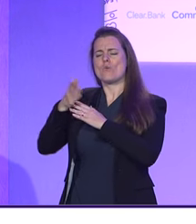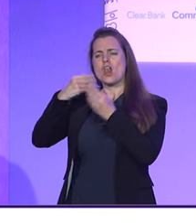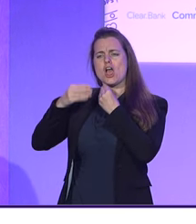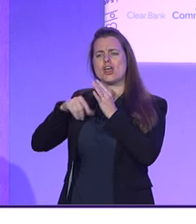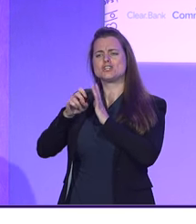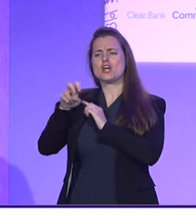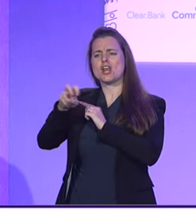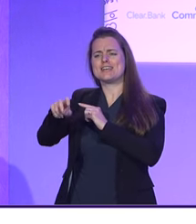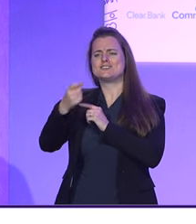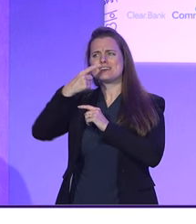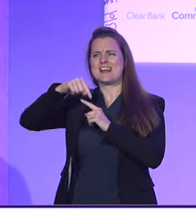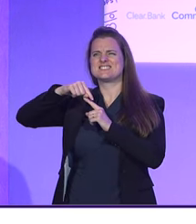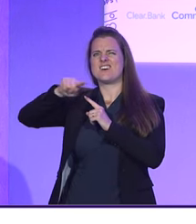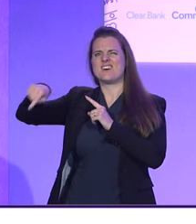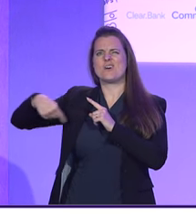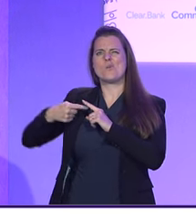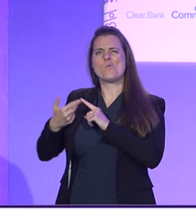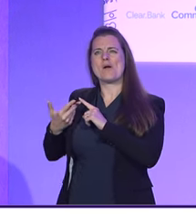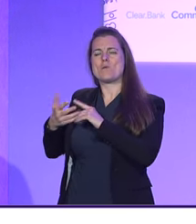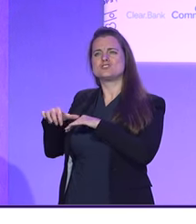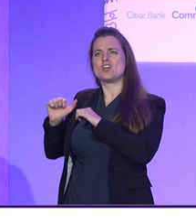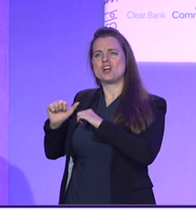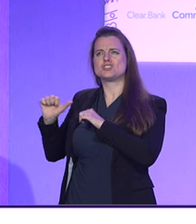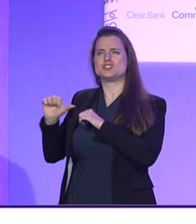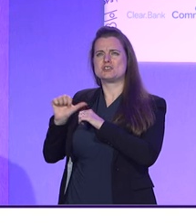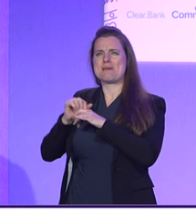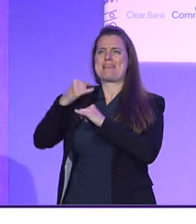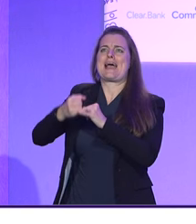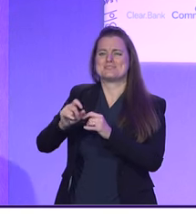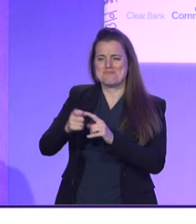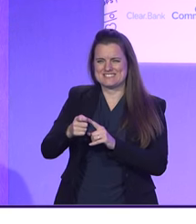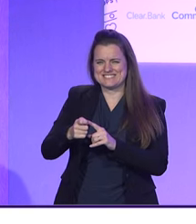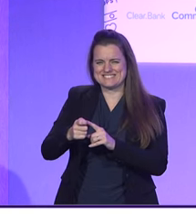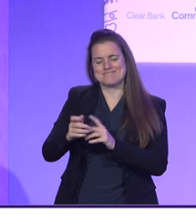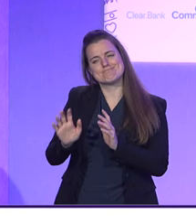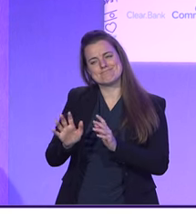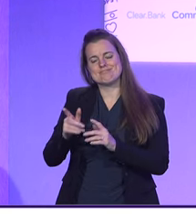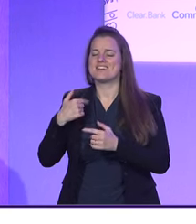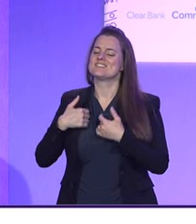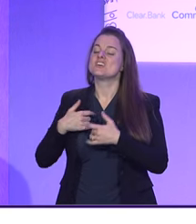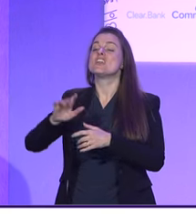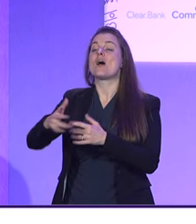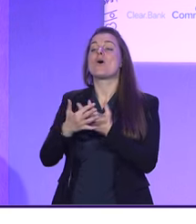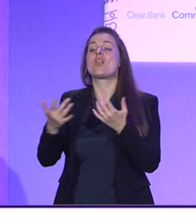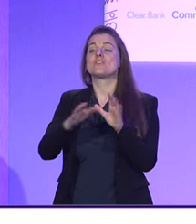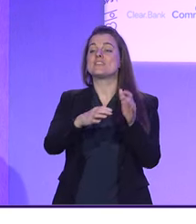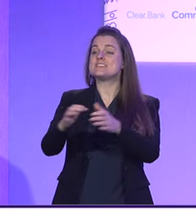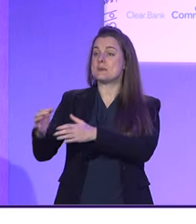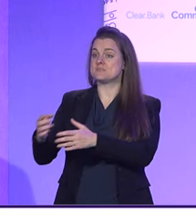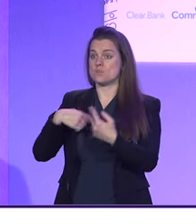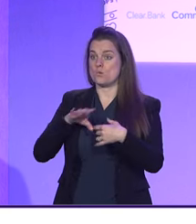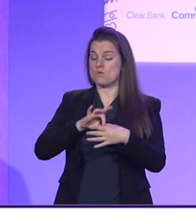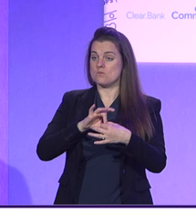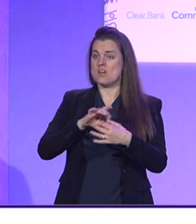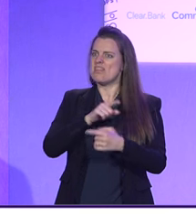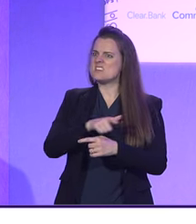we'd started was where we should have sort of ended up. And this really matters to teams. A lot of the teams that we've worked with are still firefighting.